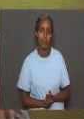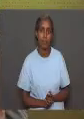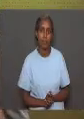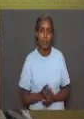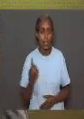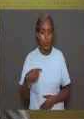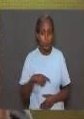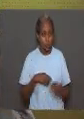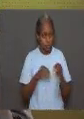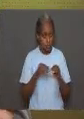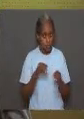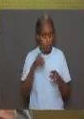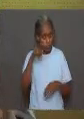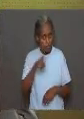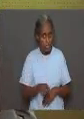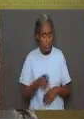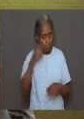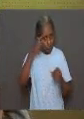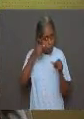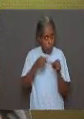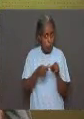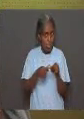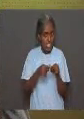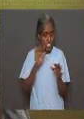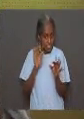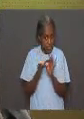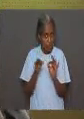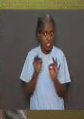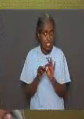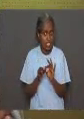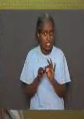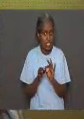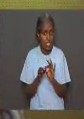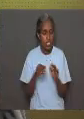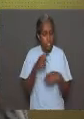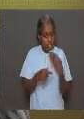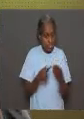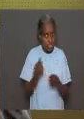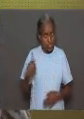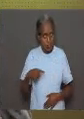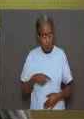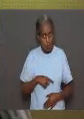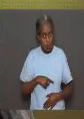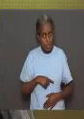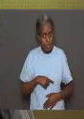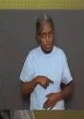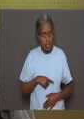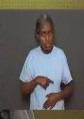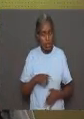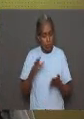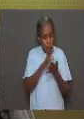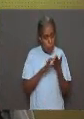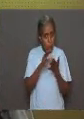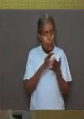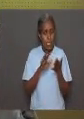We do not need to memorize this definition, since we can treat complex